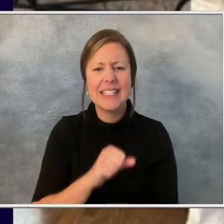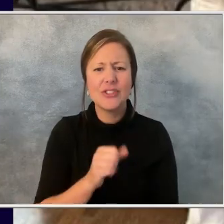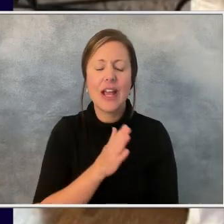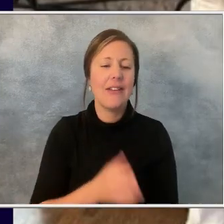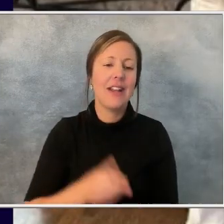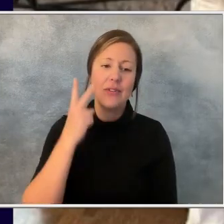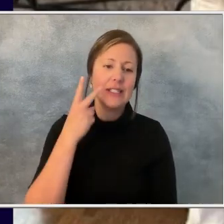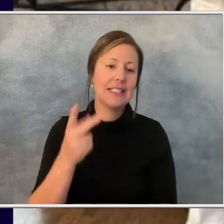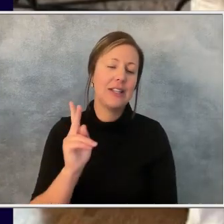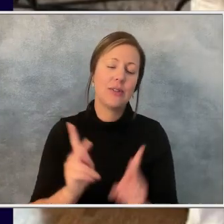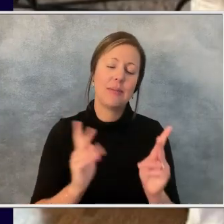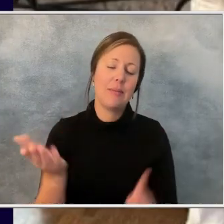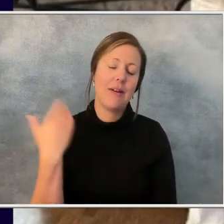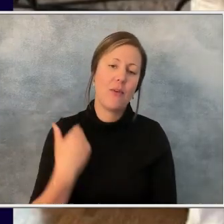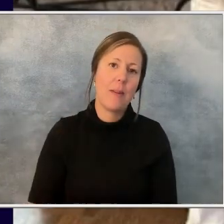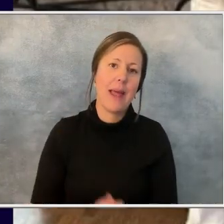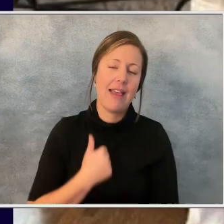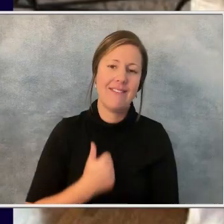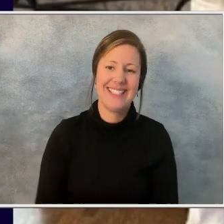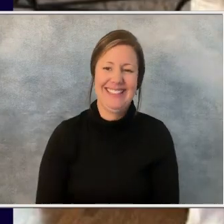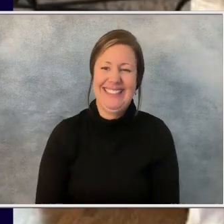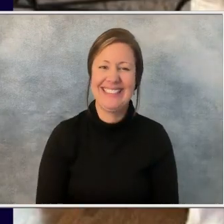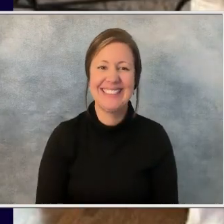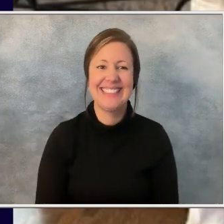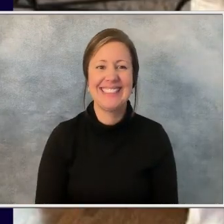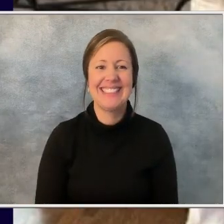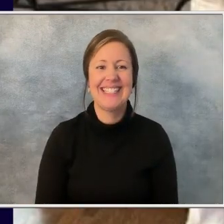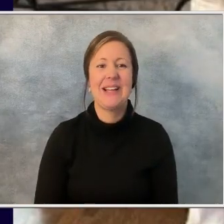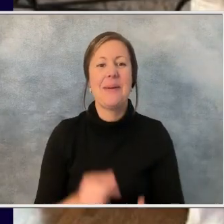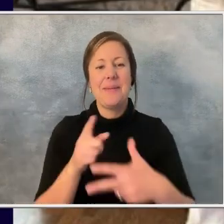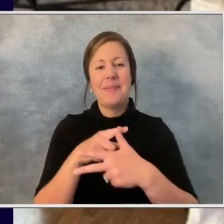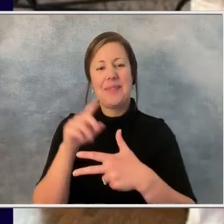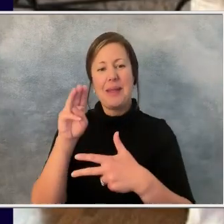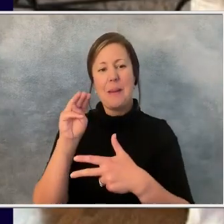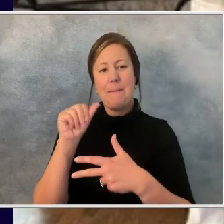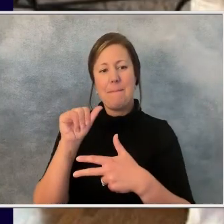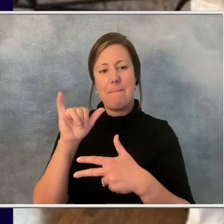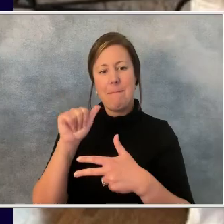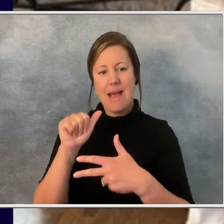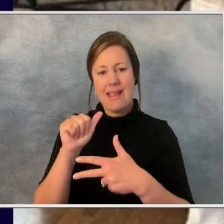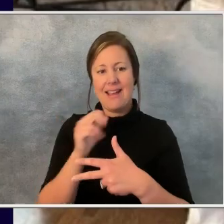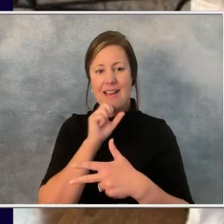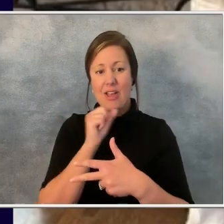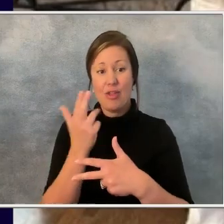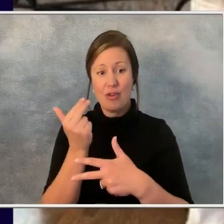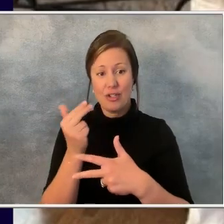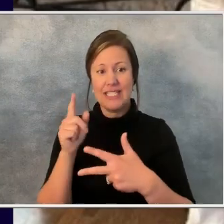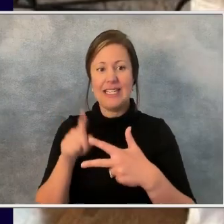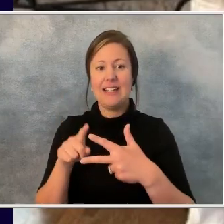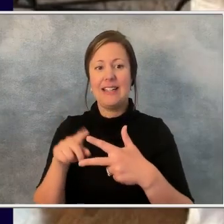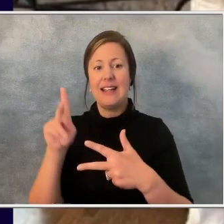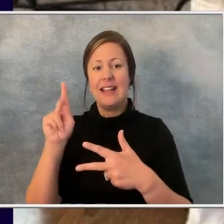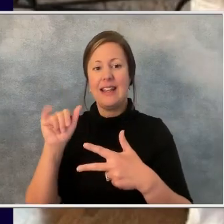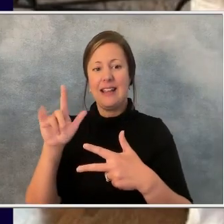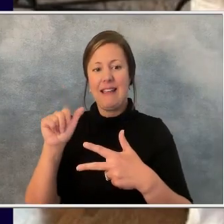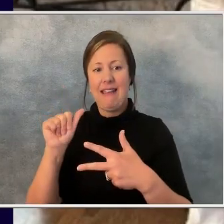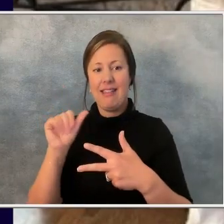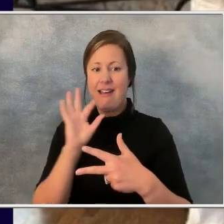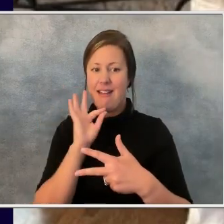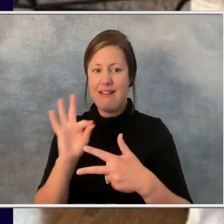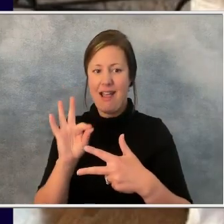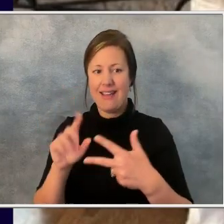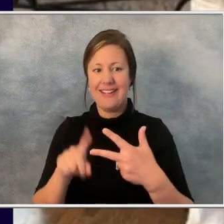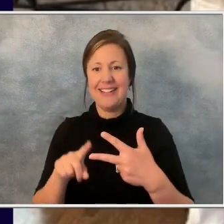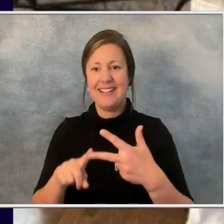life. On the left is my oldest, Maya. She's 13. In the middle is Kayla. She's 9. And on the end is